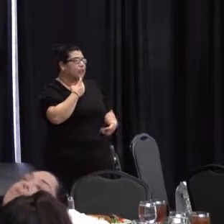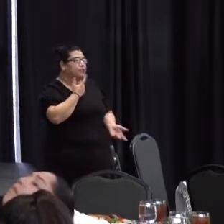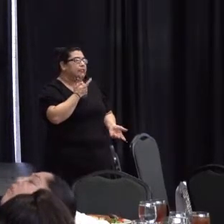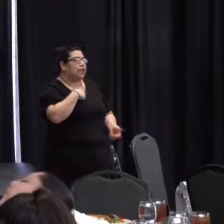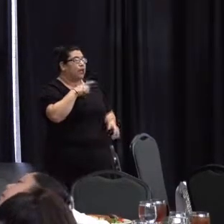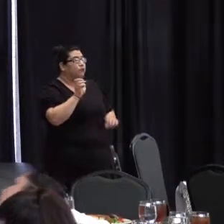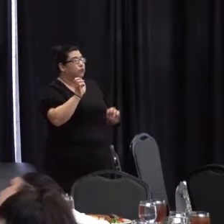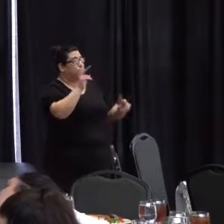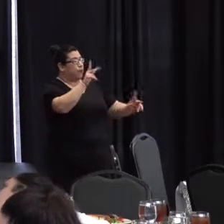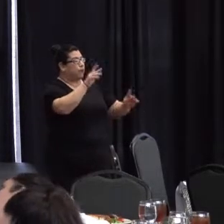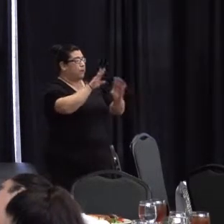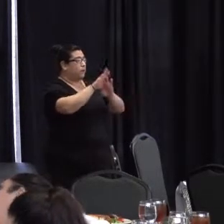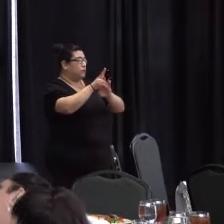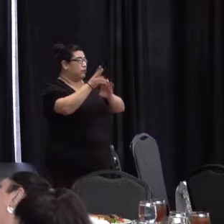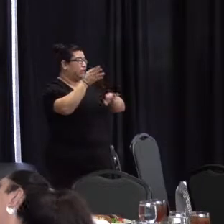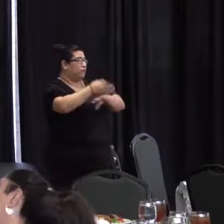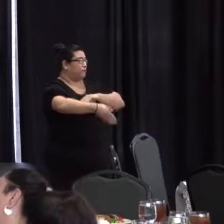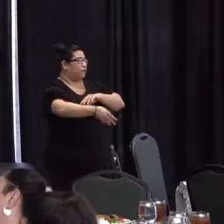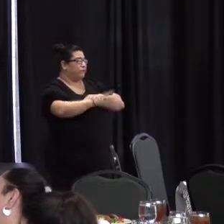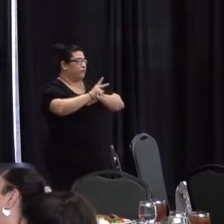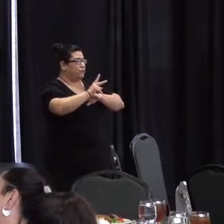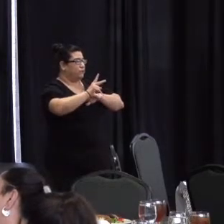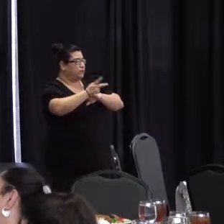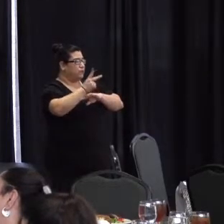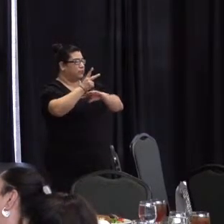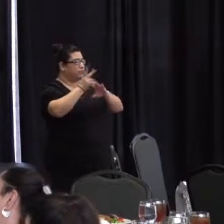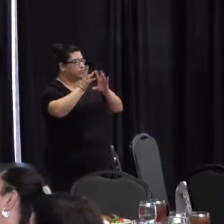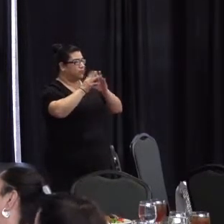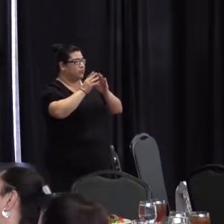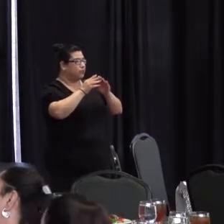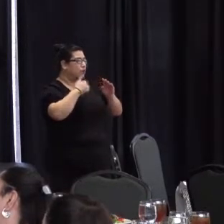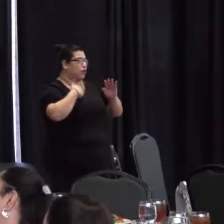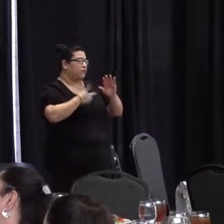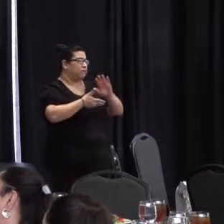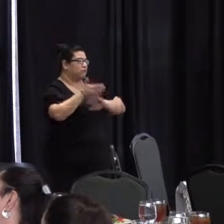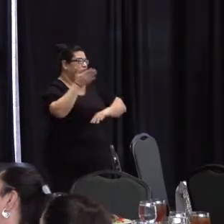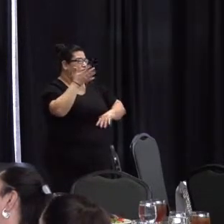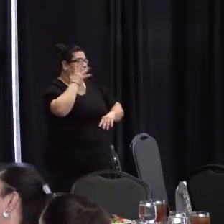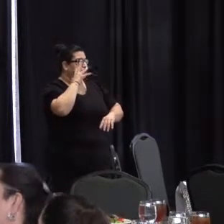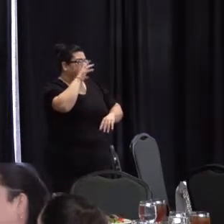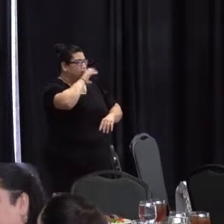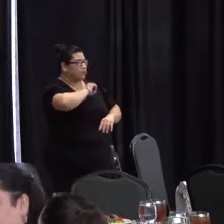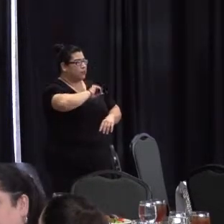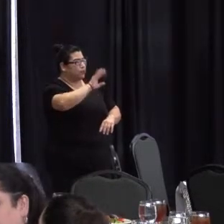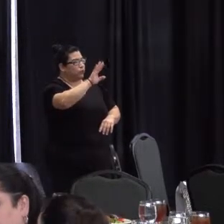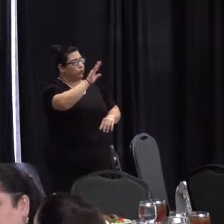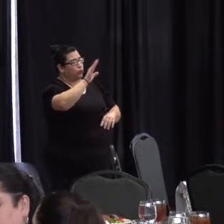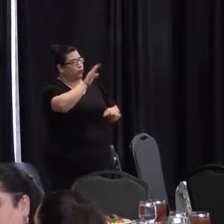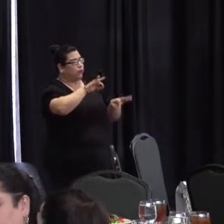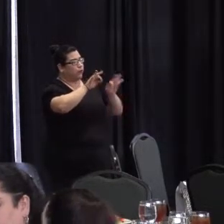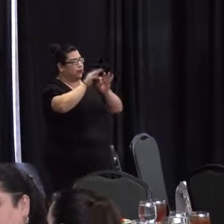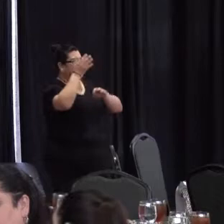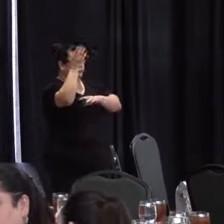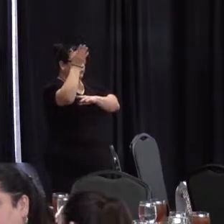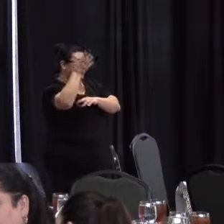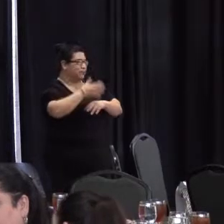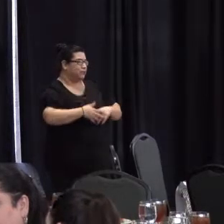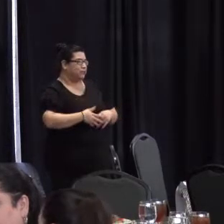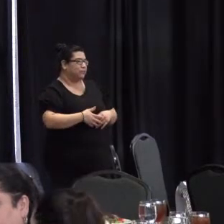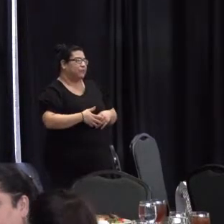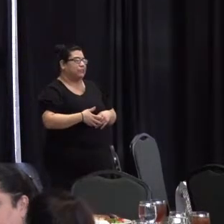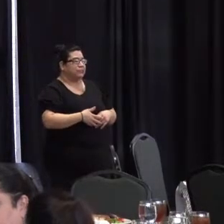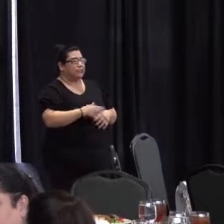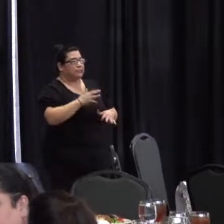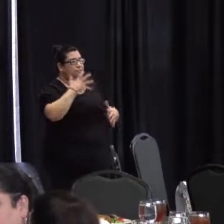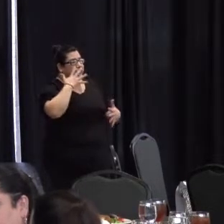get back to Brownsboro right after the second session, so I'm going to miss your keynote speech. And I said, well, the sad part